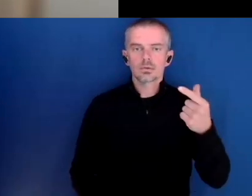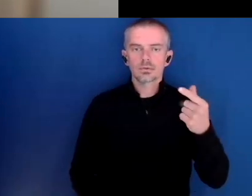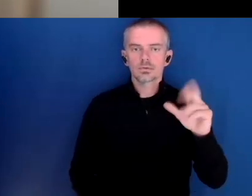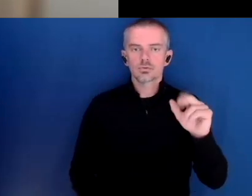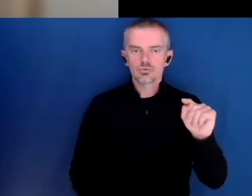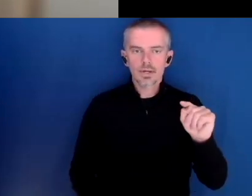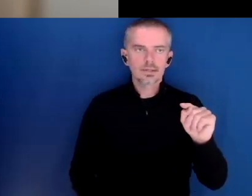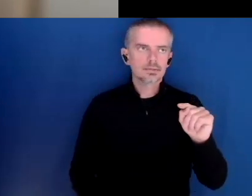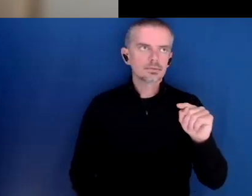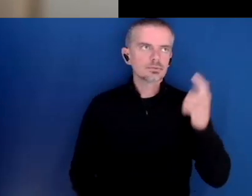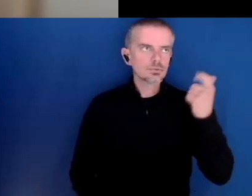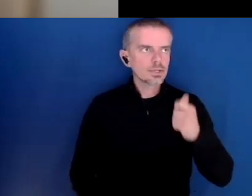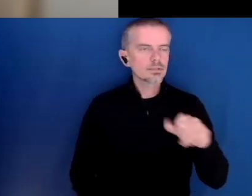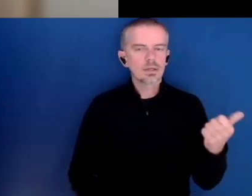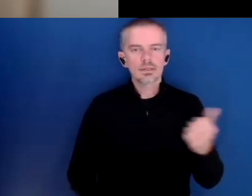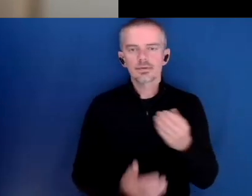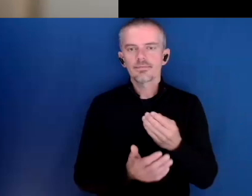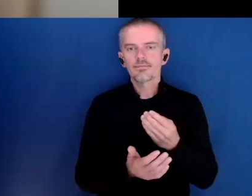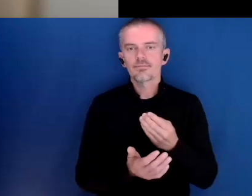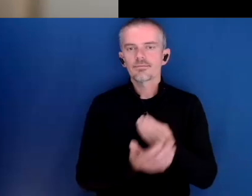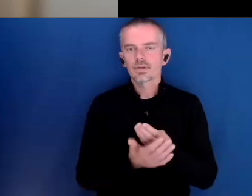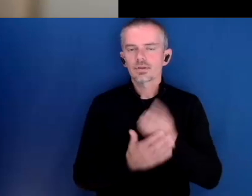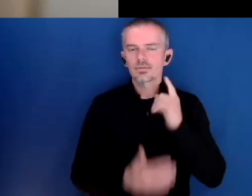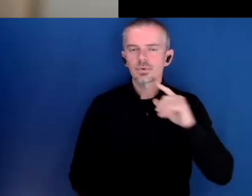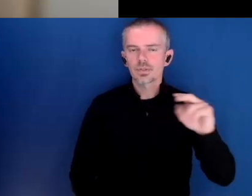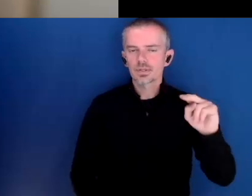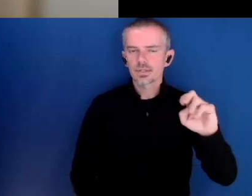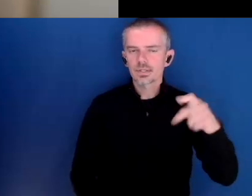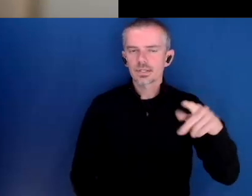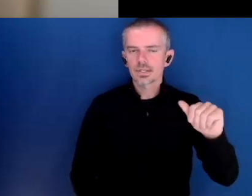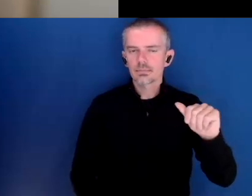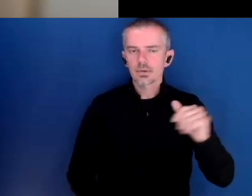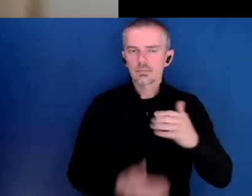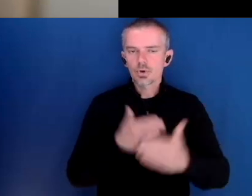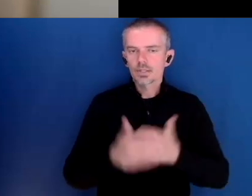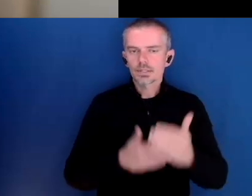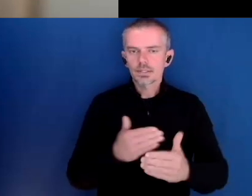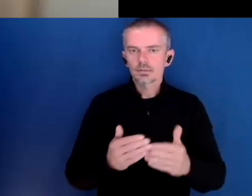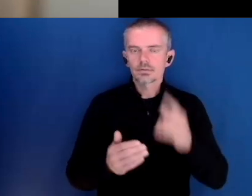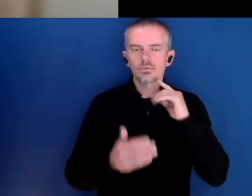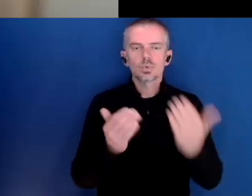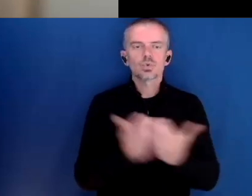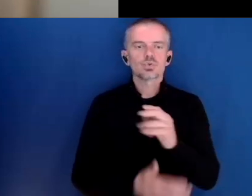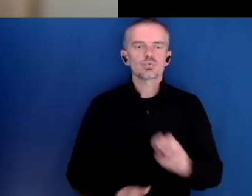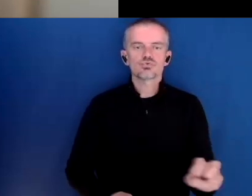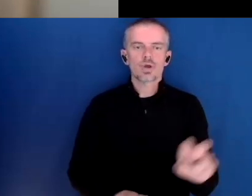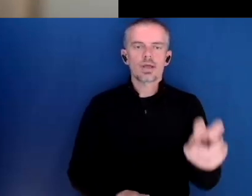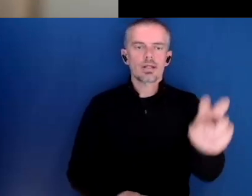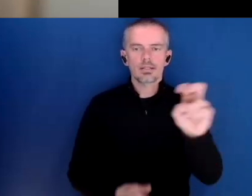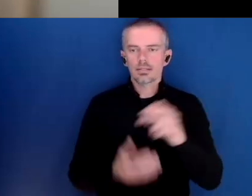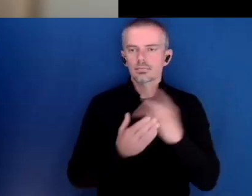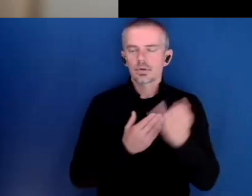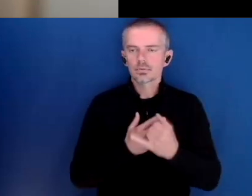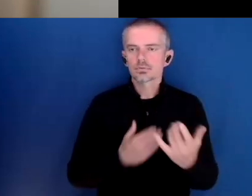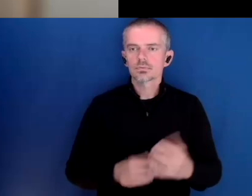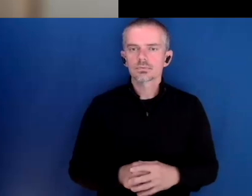funding opportunities to pay for the NEPA process that's required for a new trail project, for example, but maybe just